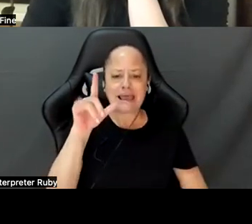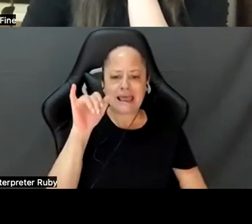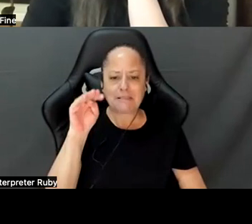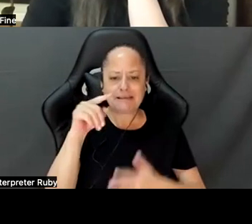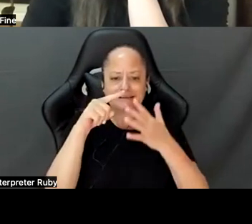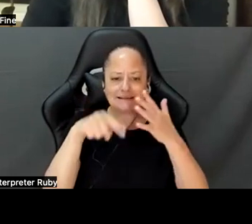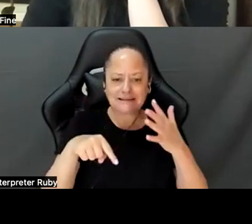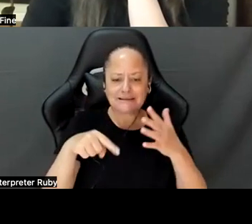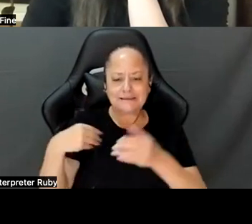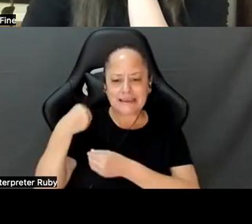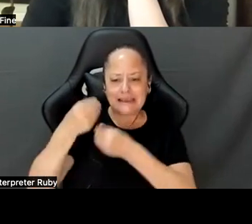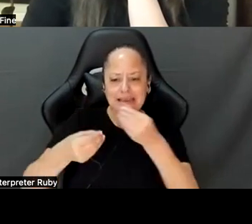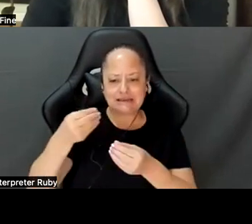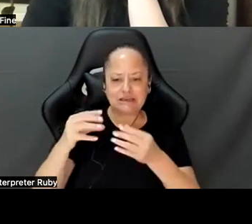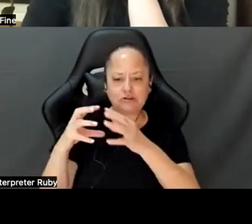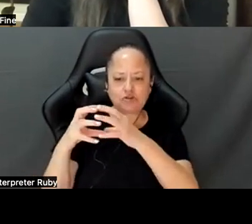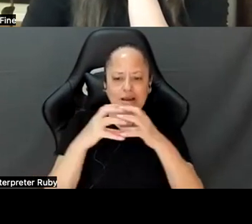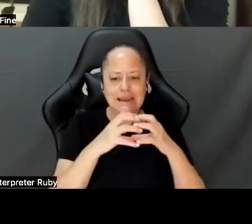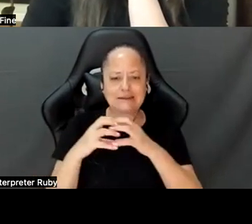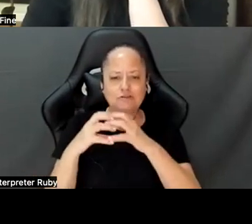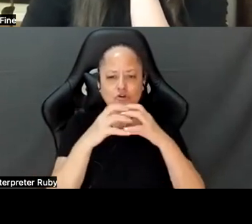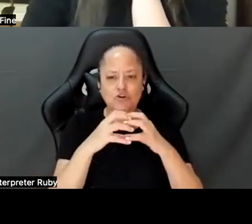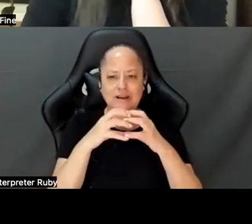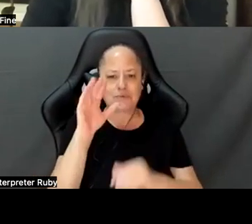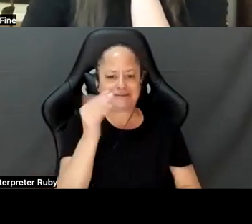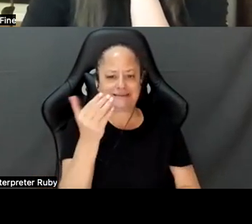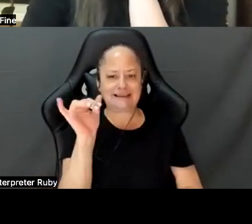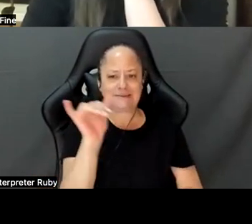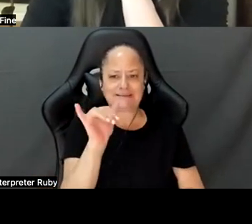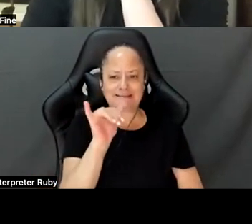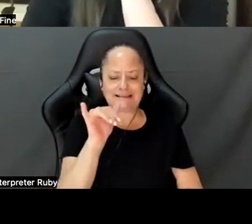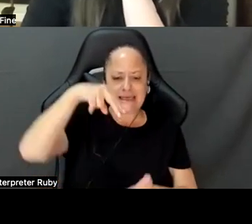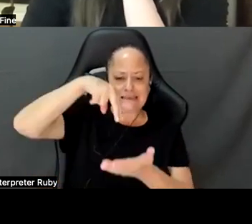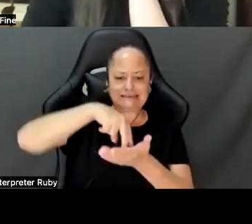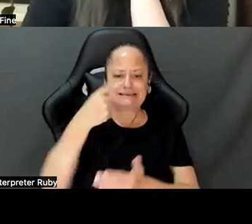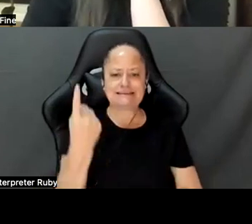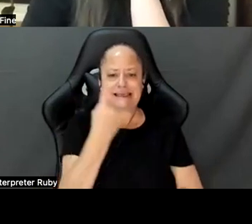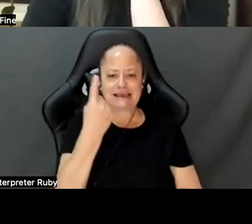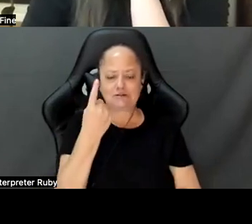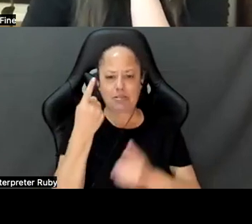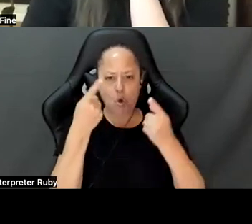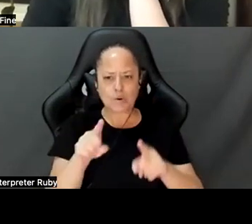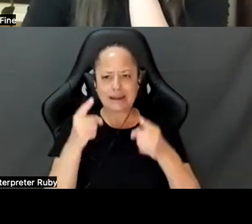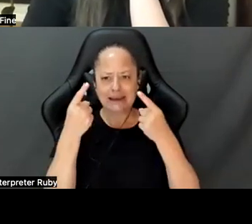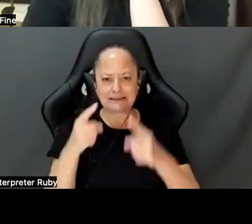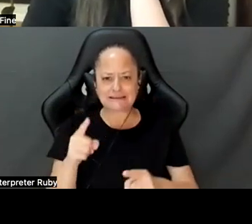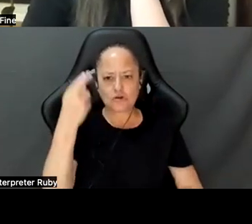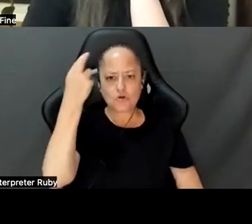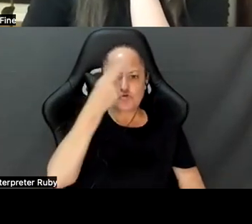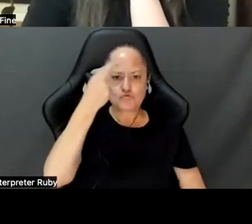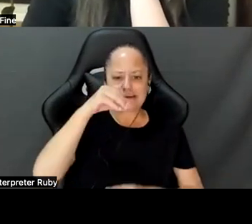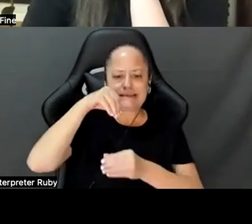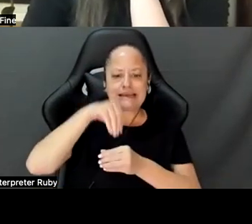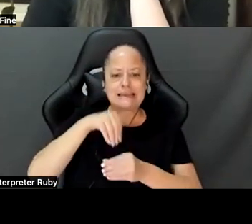like inherently interconnected, even when it seems like there's like standalone instances. Like the reason